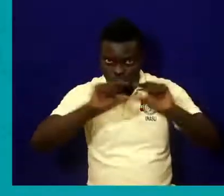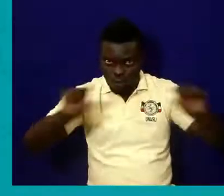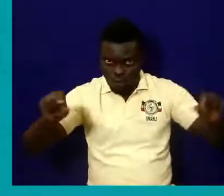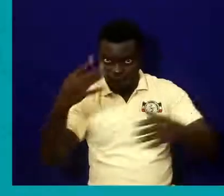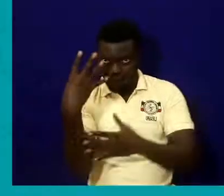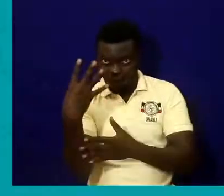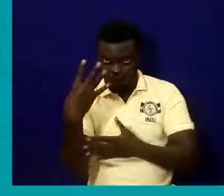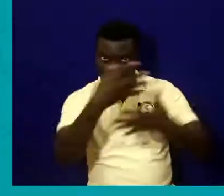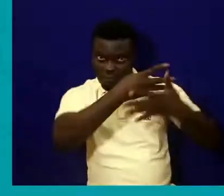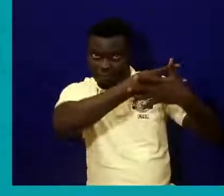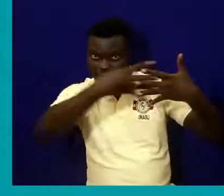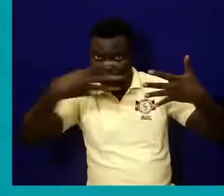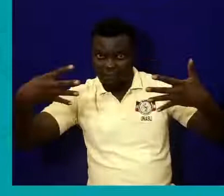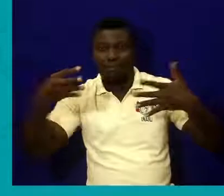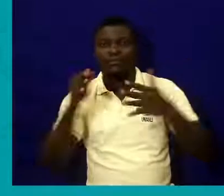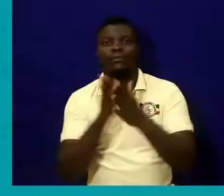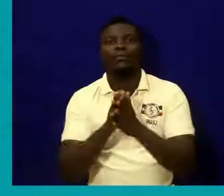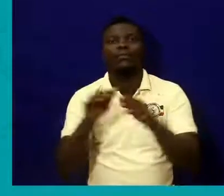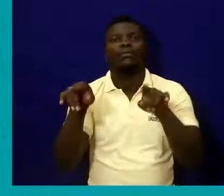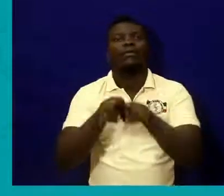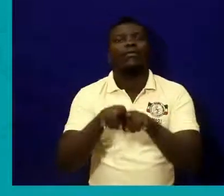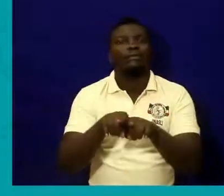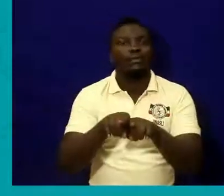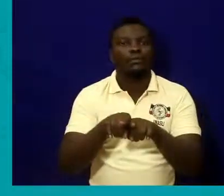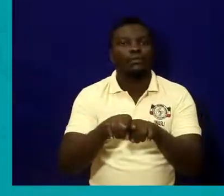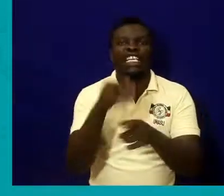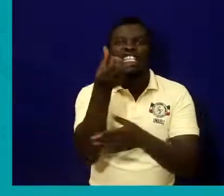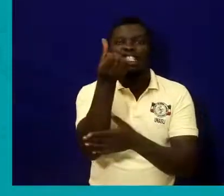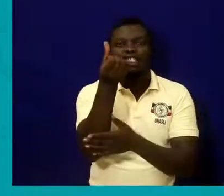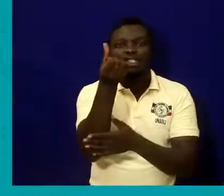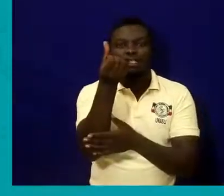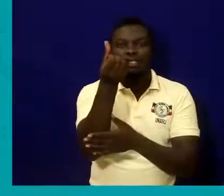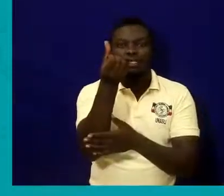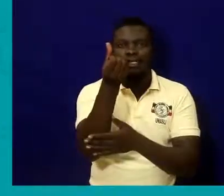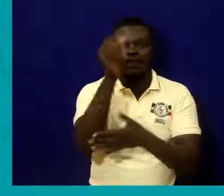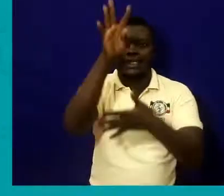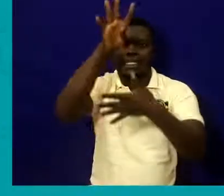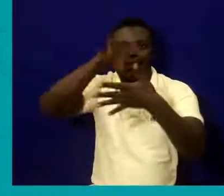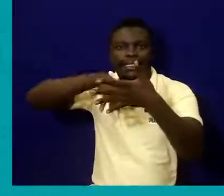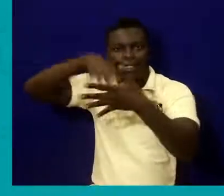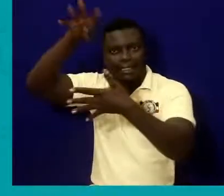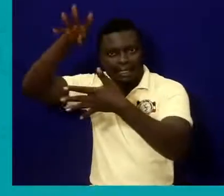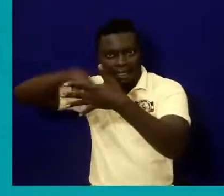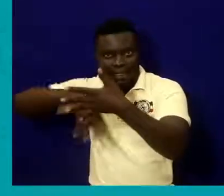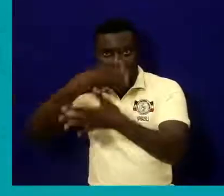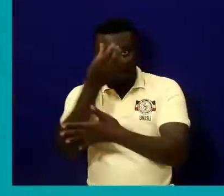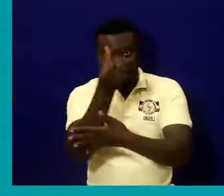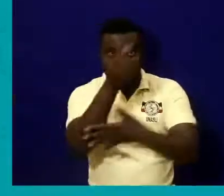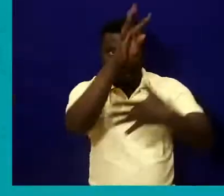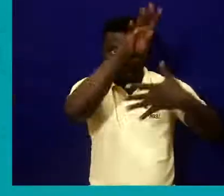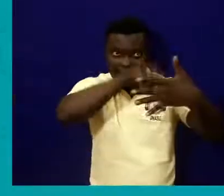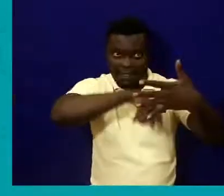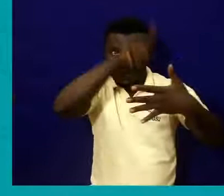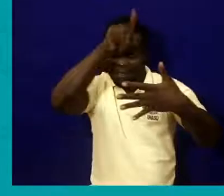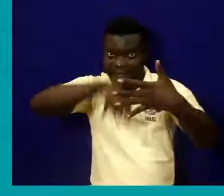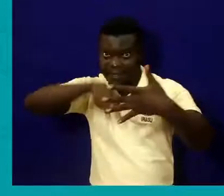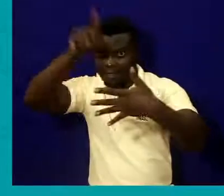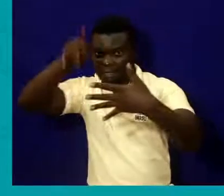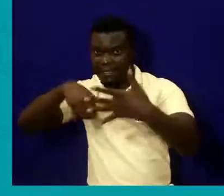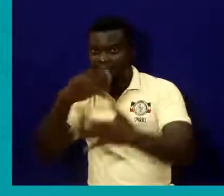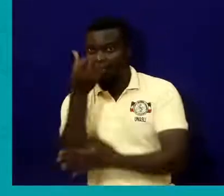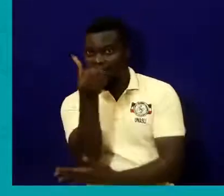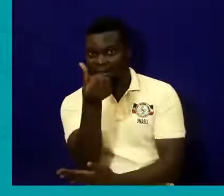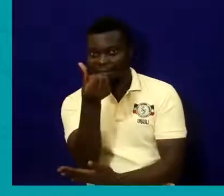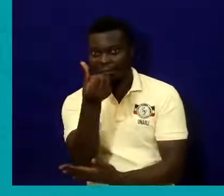boxes, four rows, and six vertical boxes or six